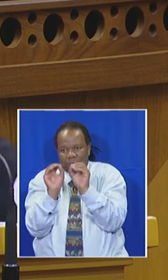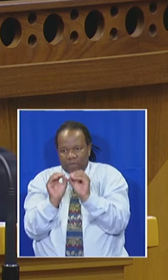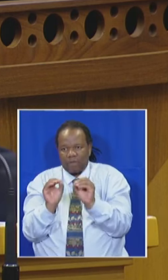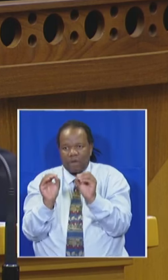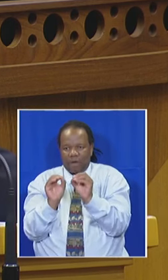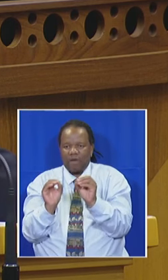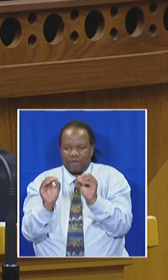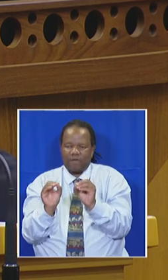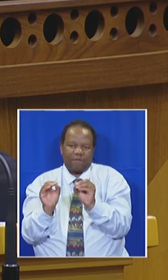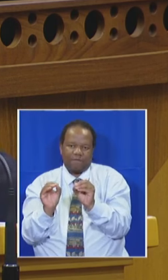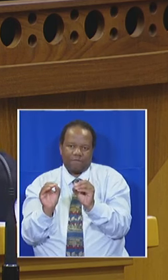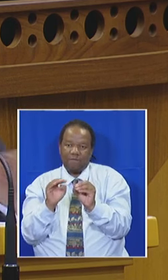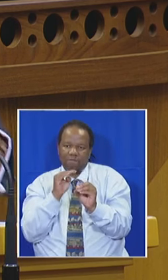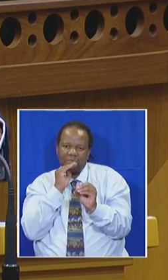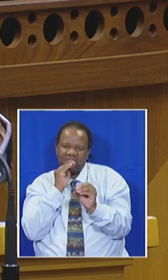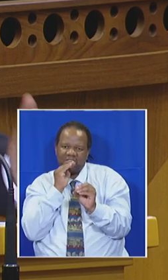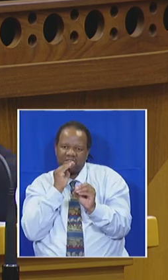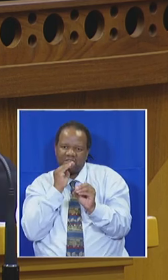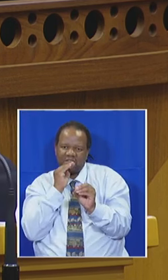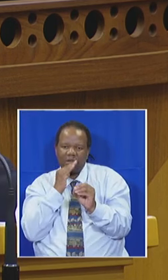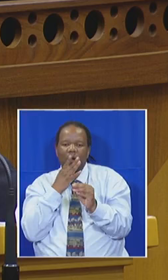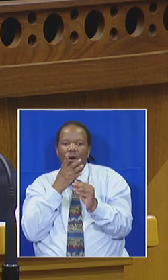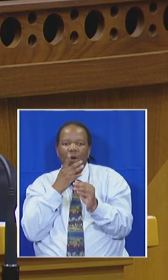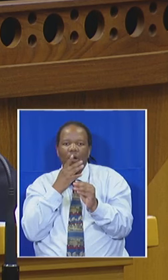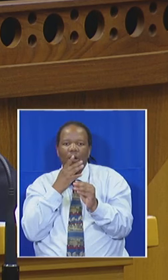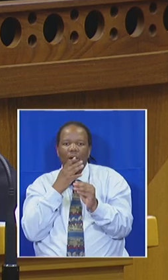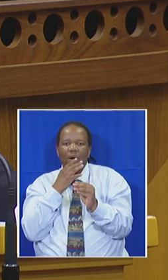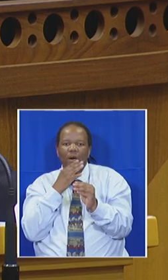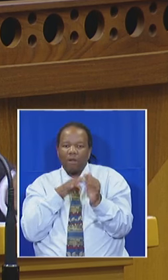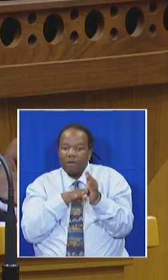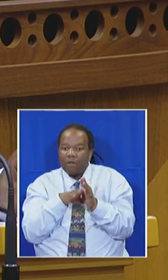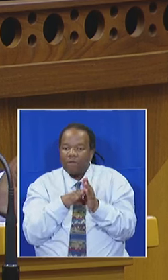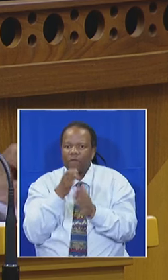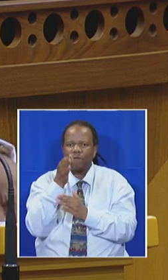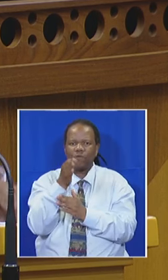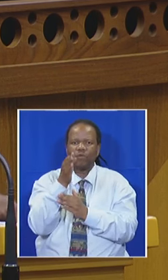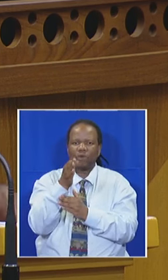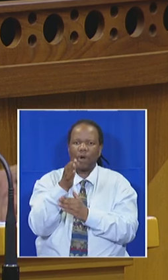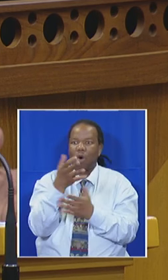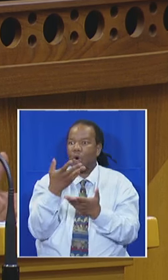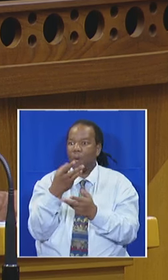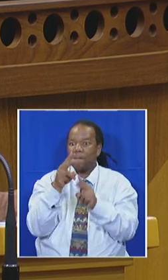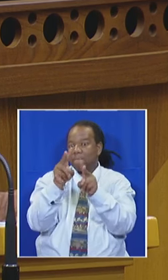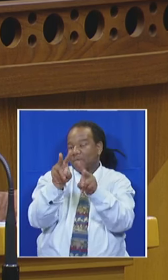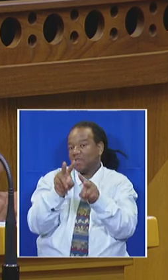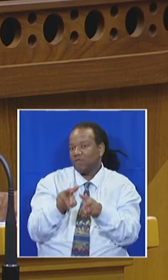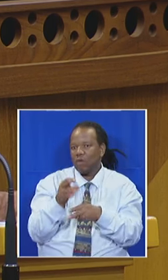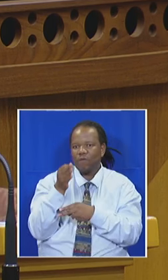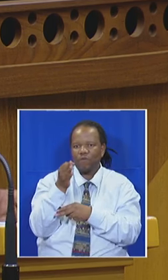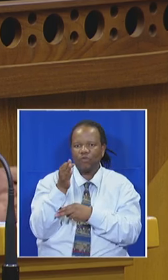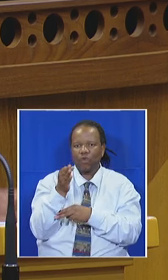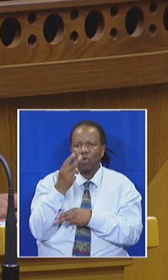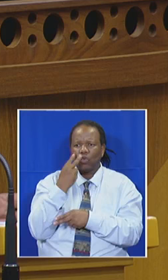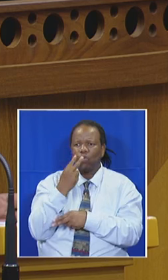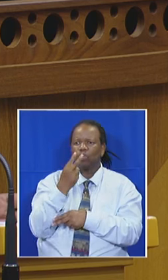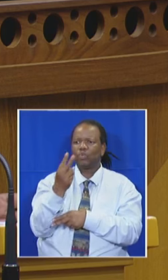working for our future that is peaceful, because we would be saying there are people who must live without any land when